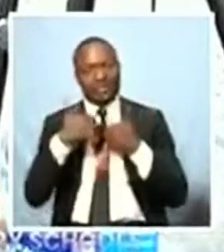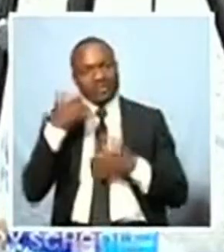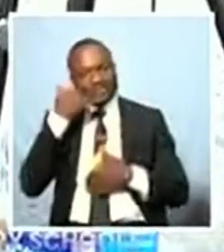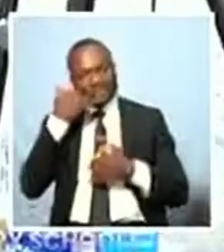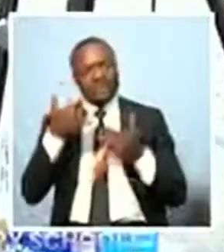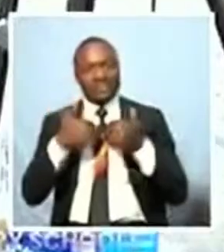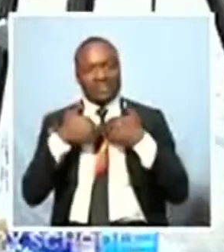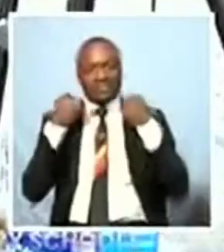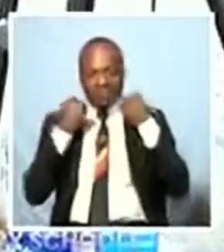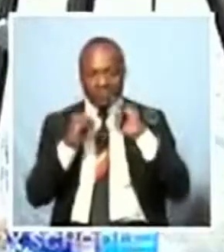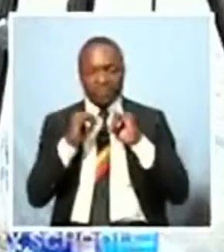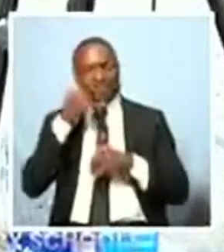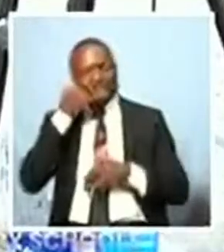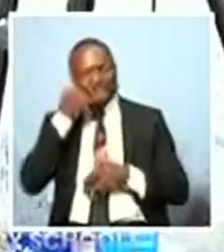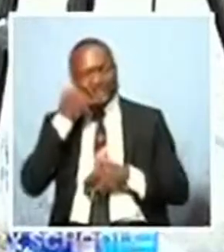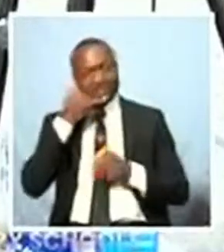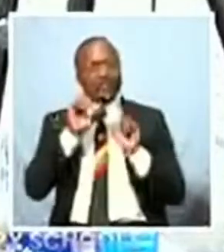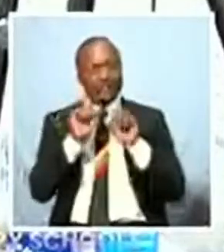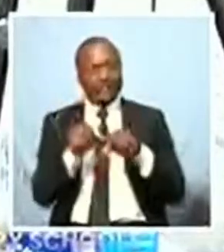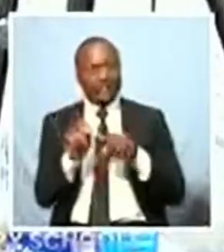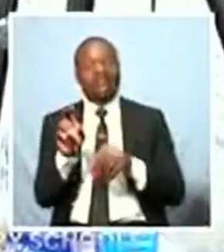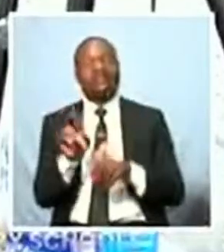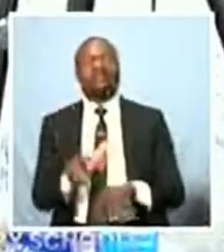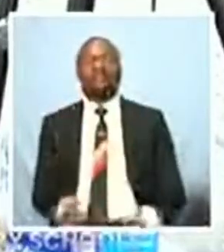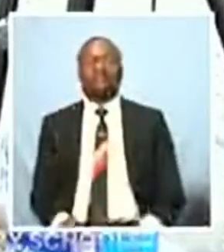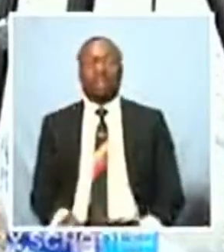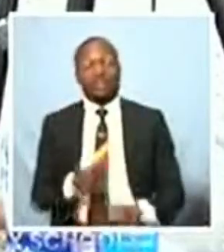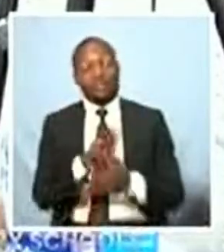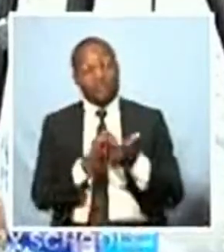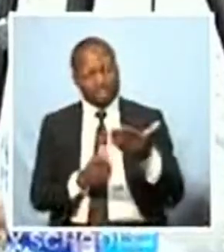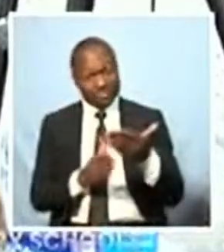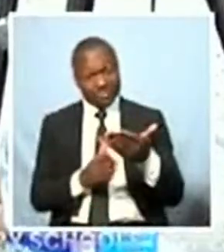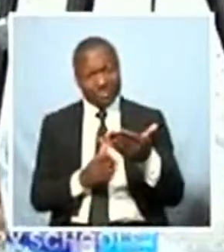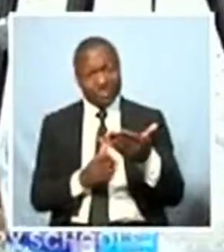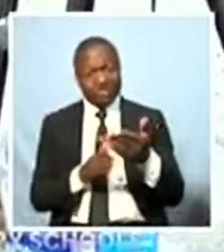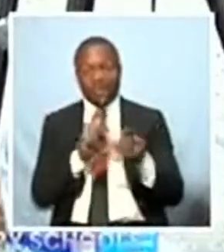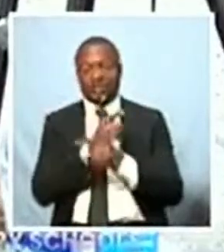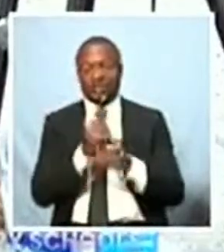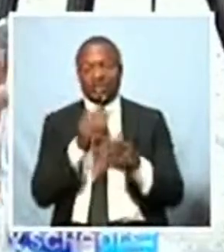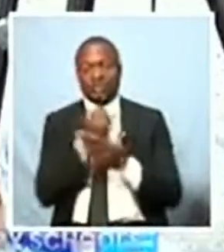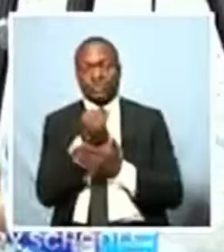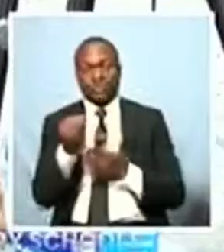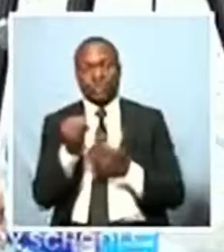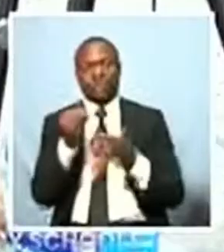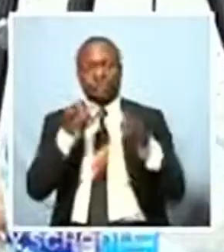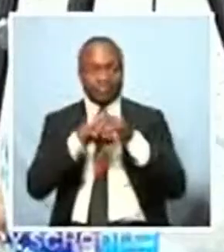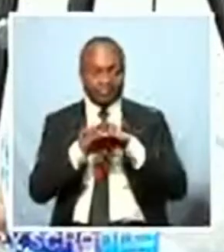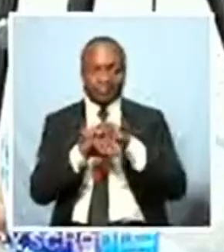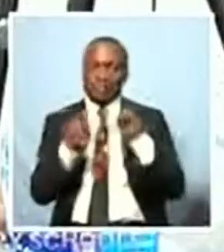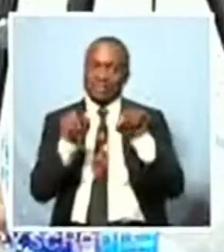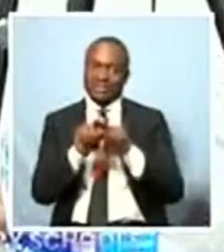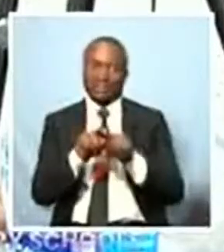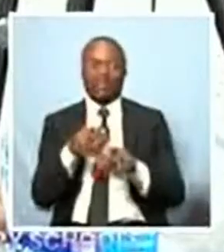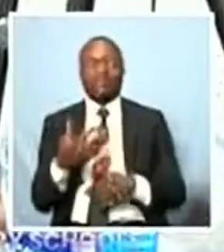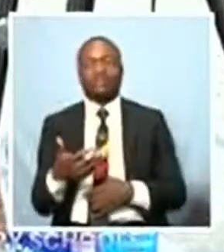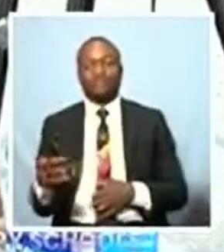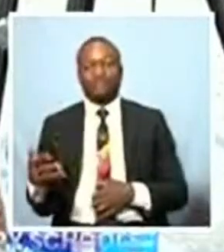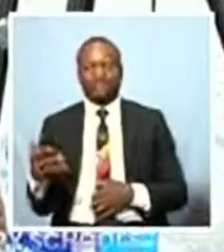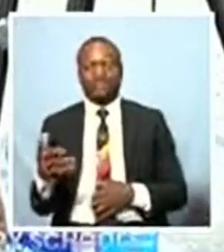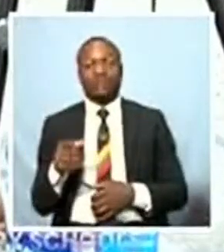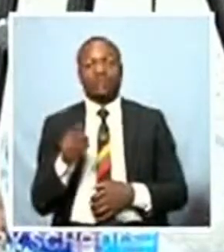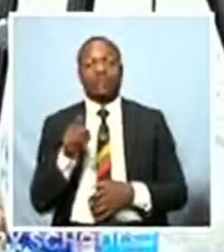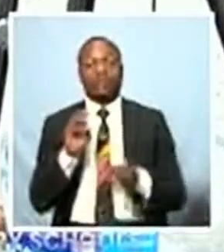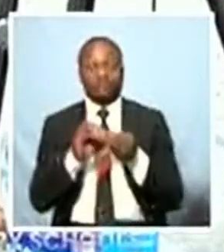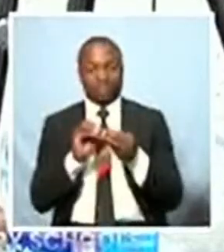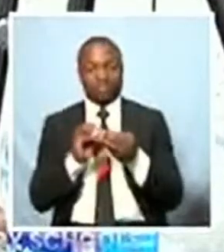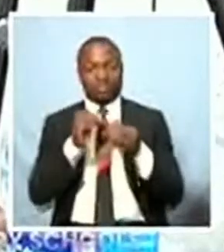the information on the phone, so they can use it. Some, it is even just the issue of accessing that same document. So there's a lot